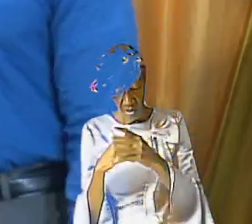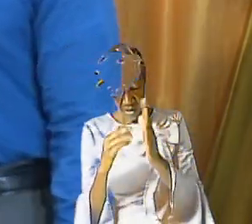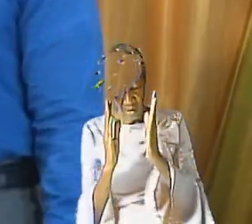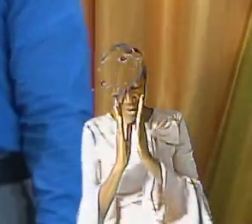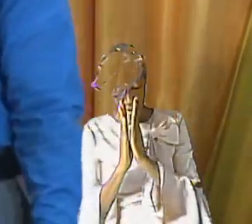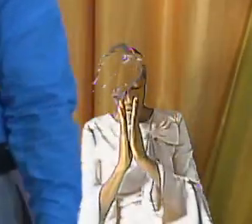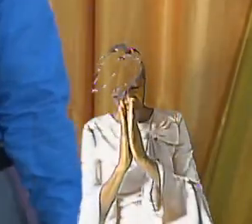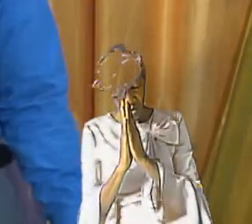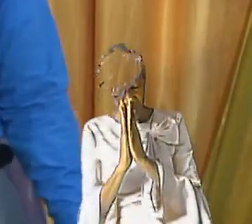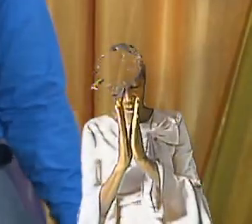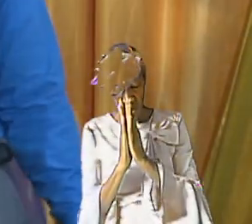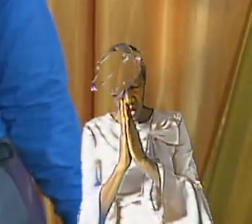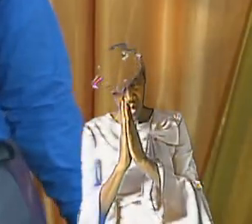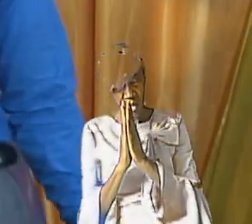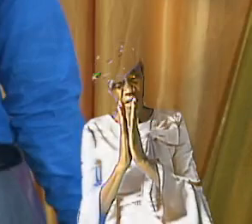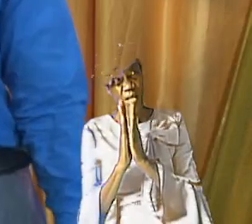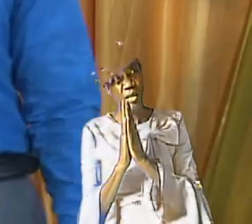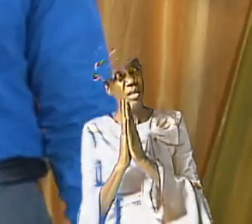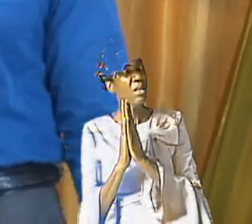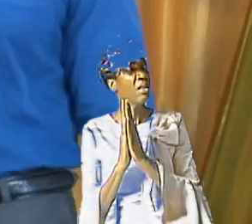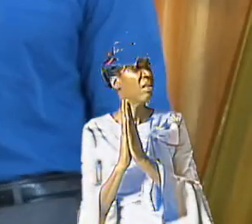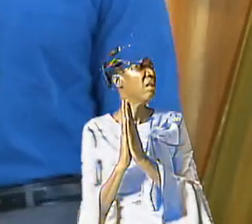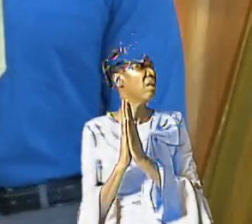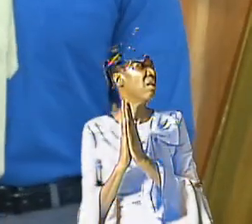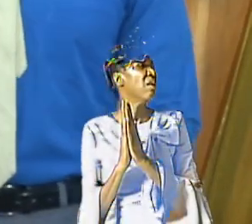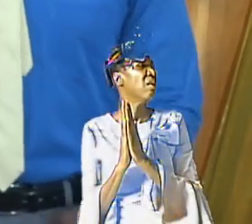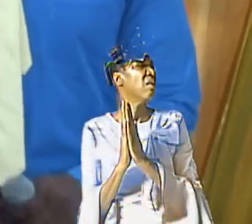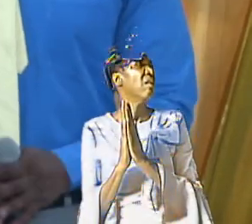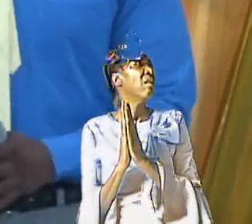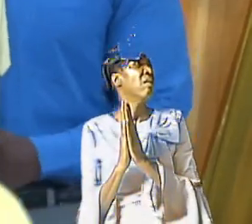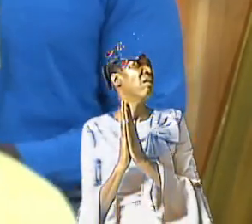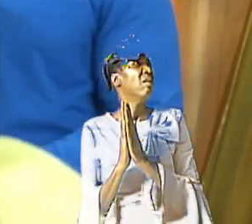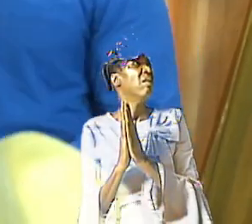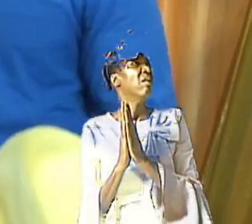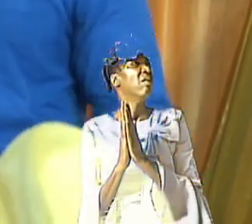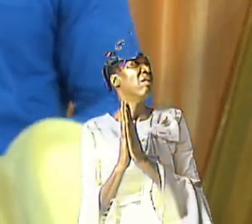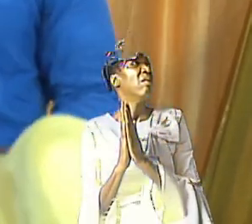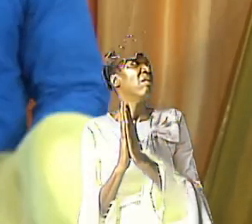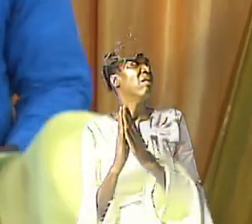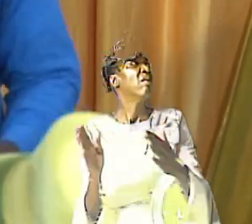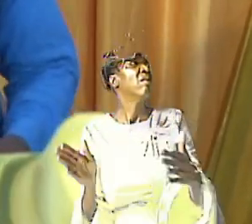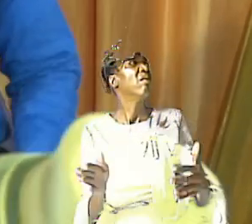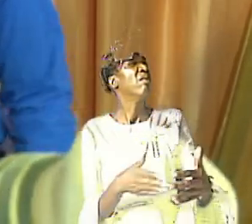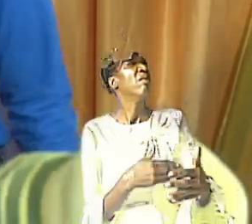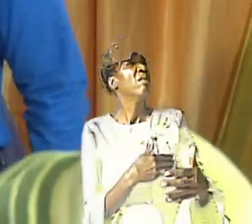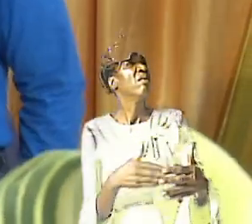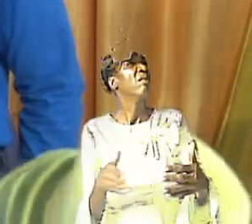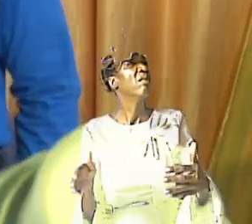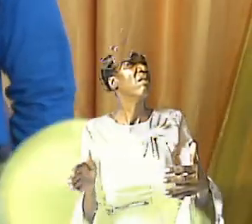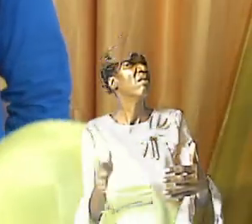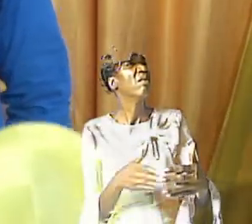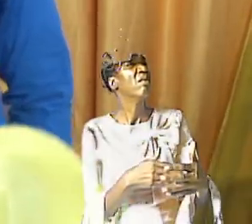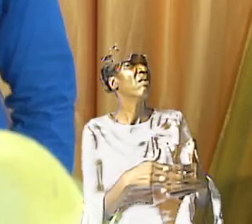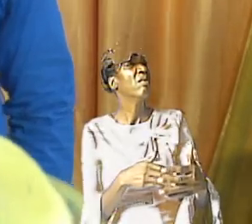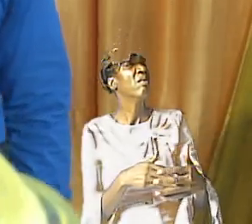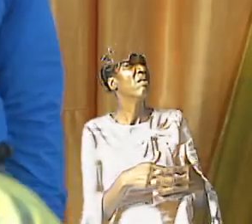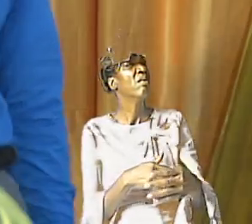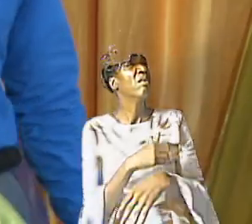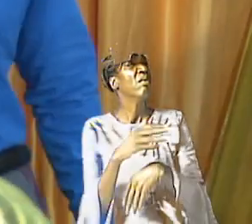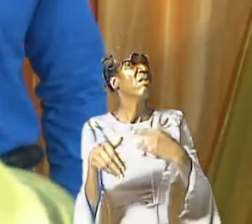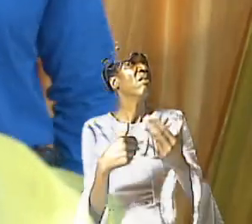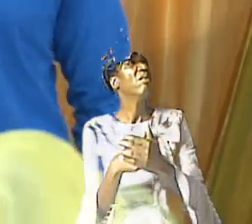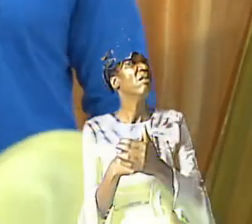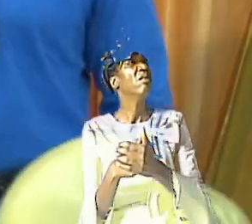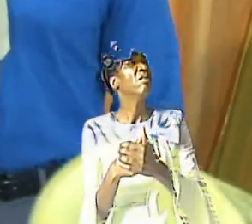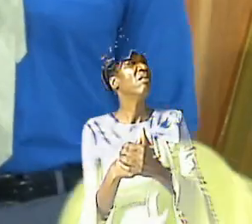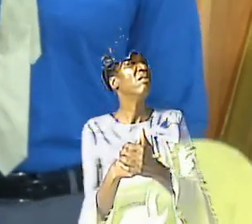throne of God in prayer this morning. Just before we do that, can we sing this song that says, is your all on the